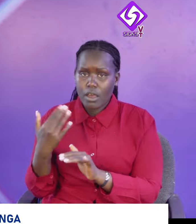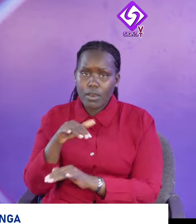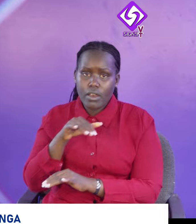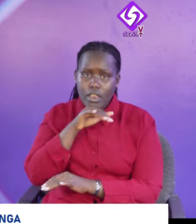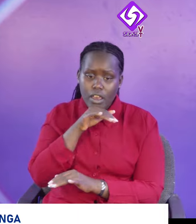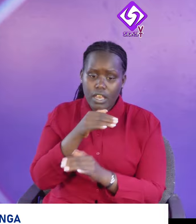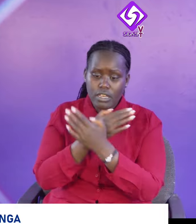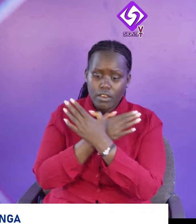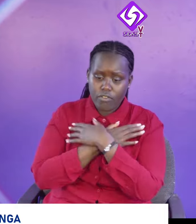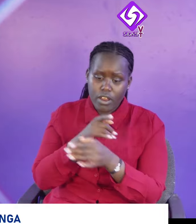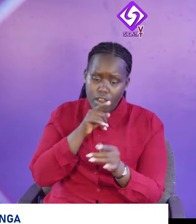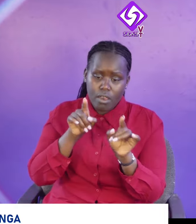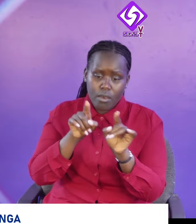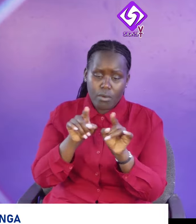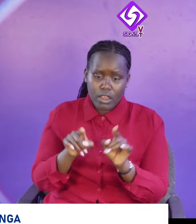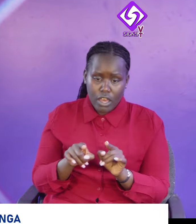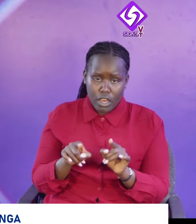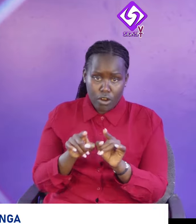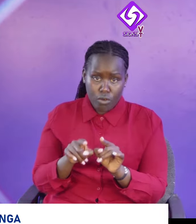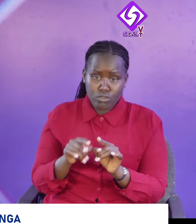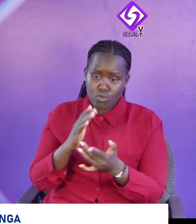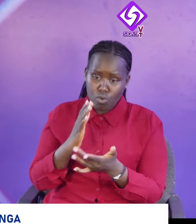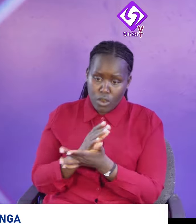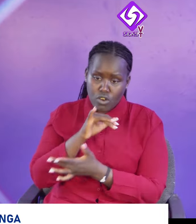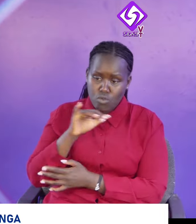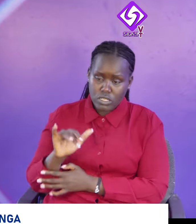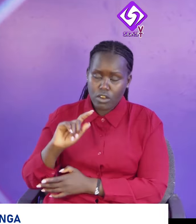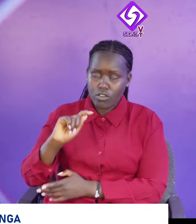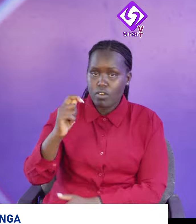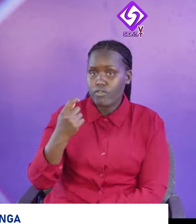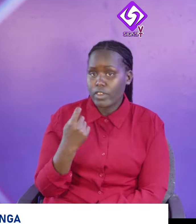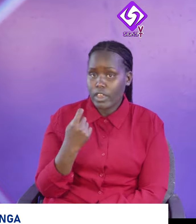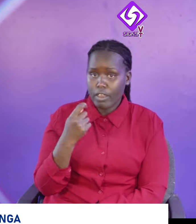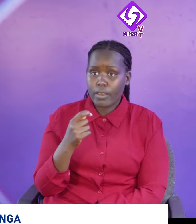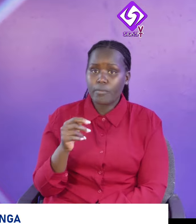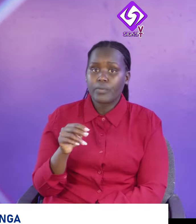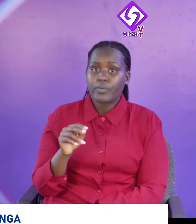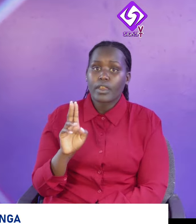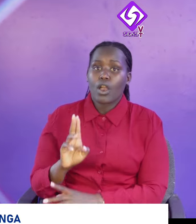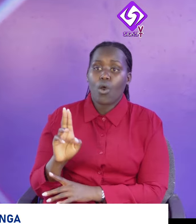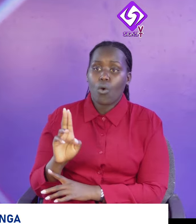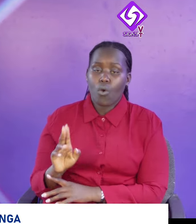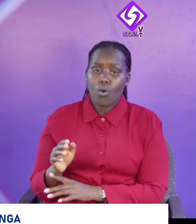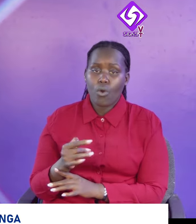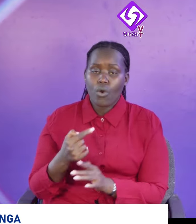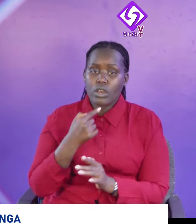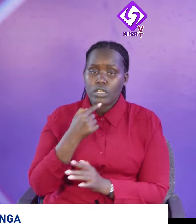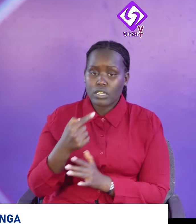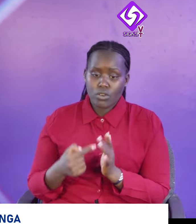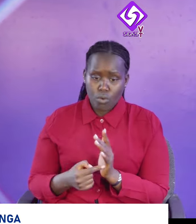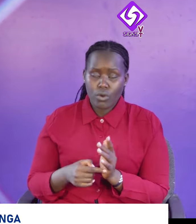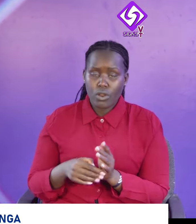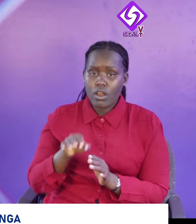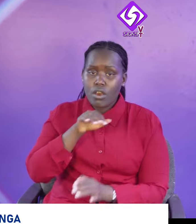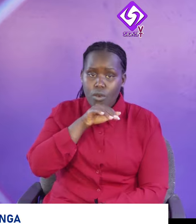friend, brother, and a true son of Kenya. Kenyatta expressed that Odinga's passing leaves